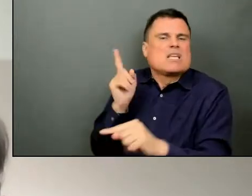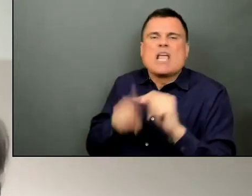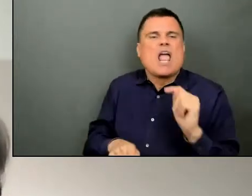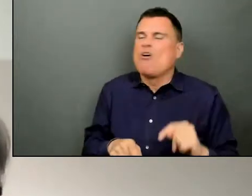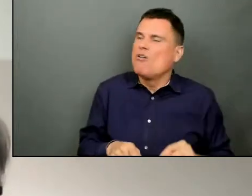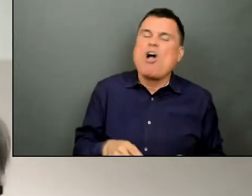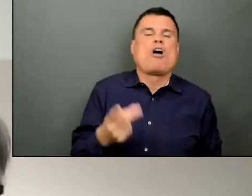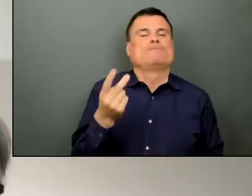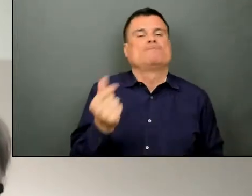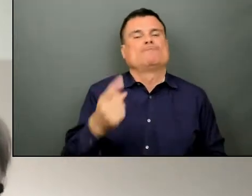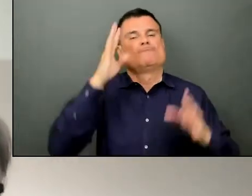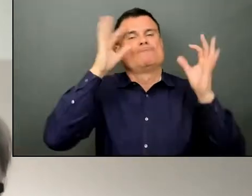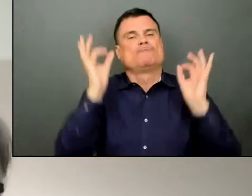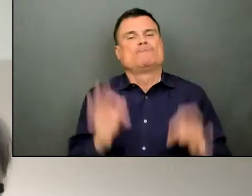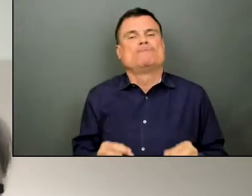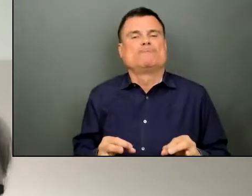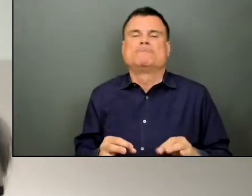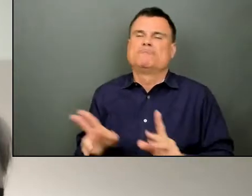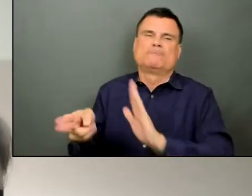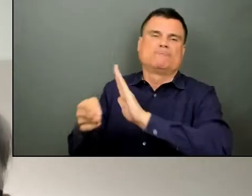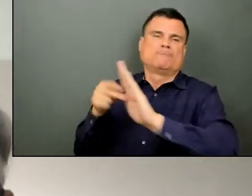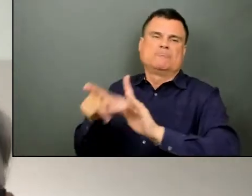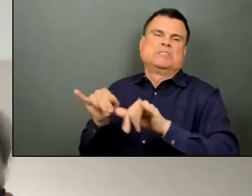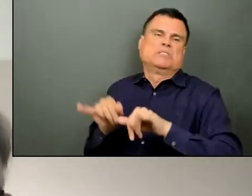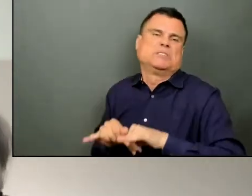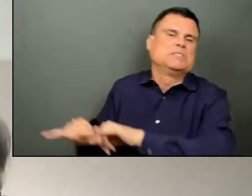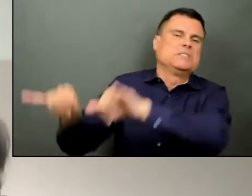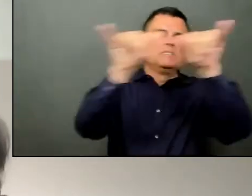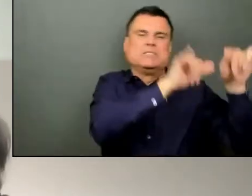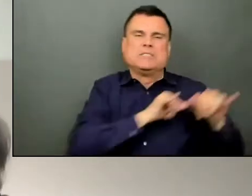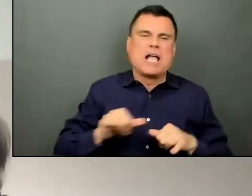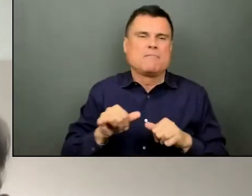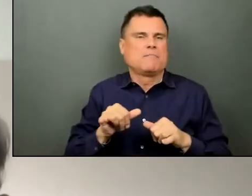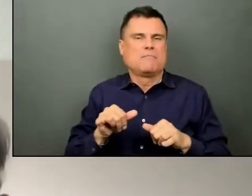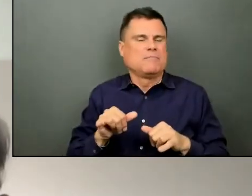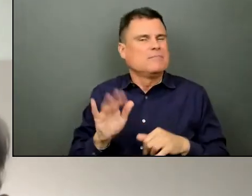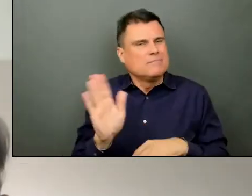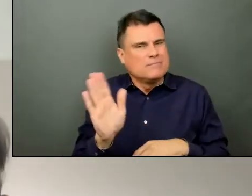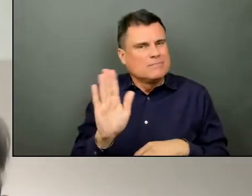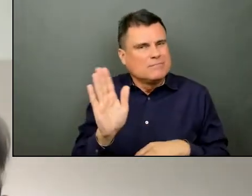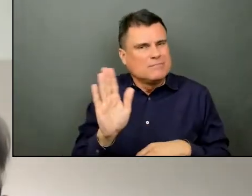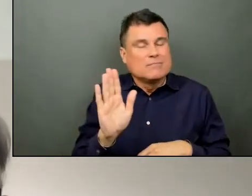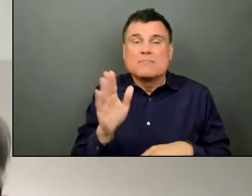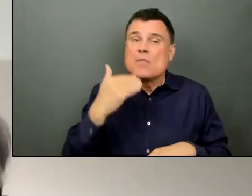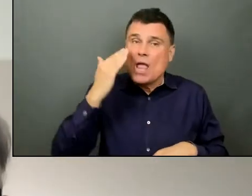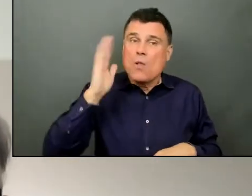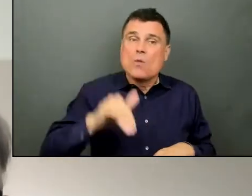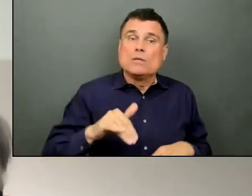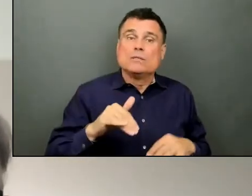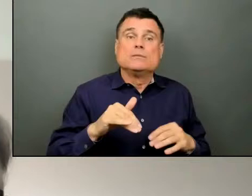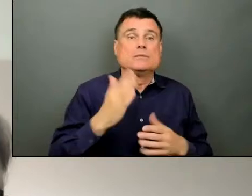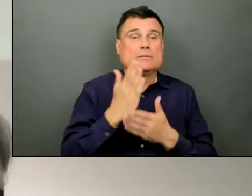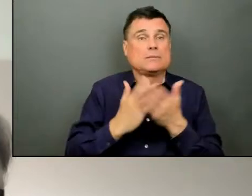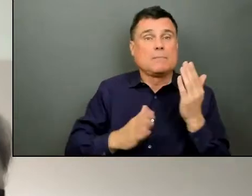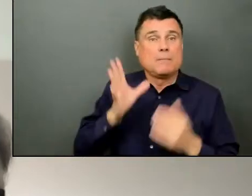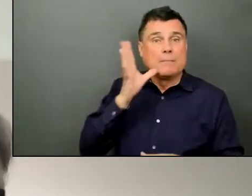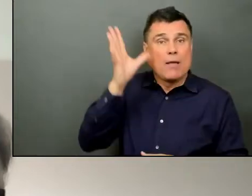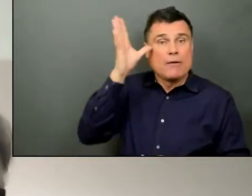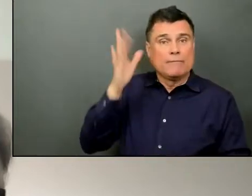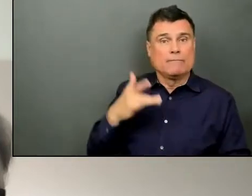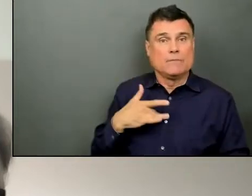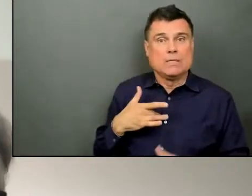children, and feel at times left out of the loop in terms of information sharing